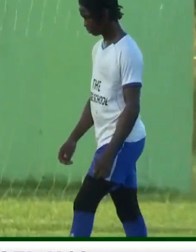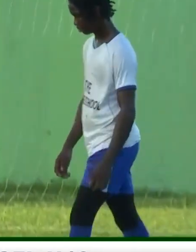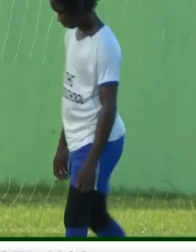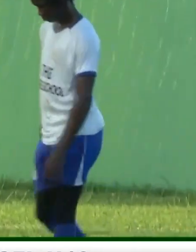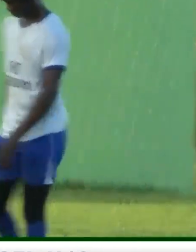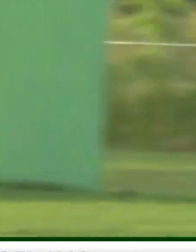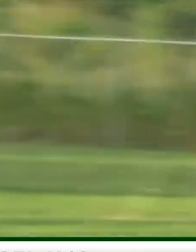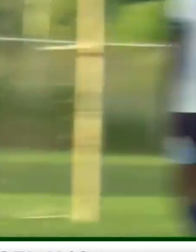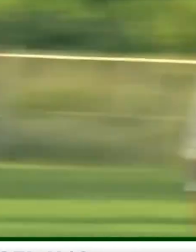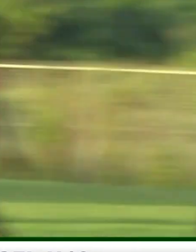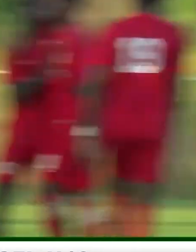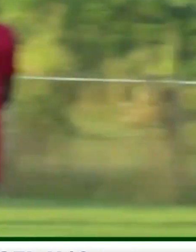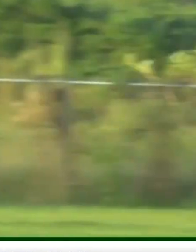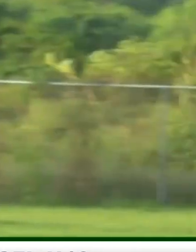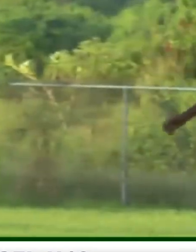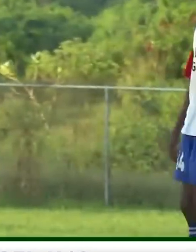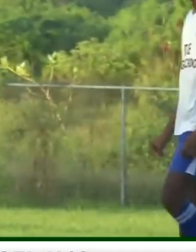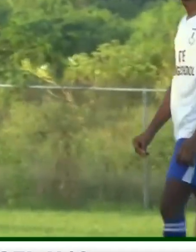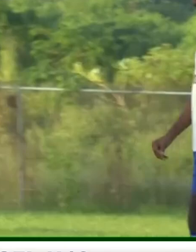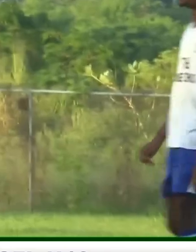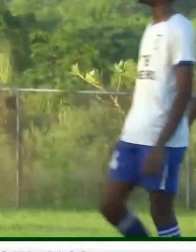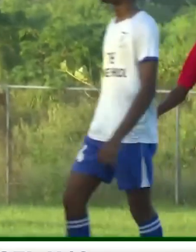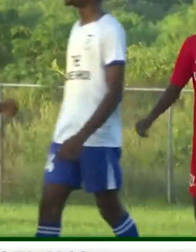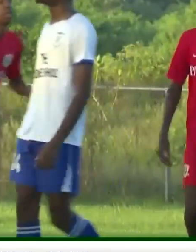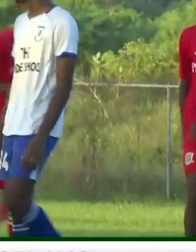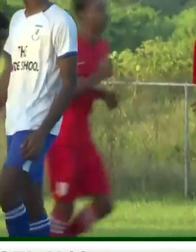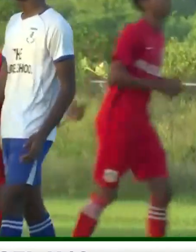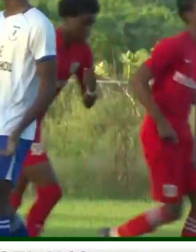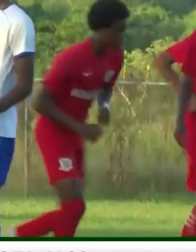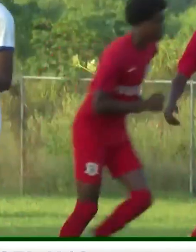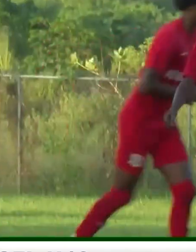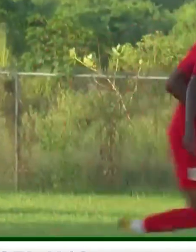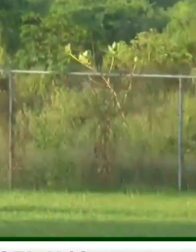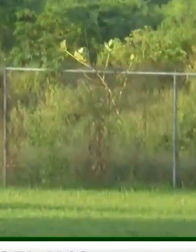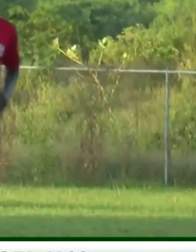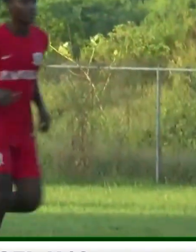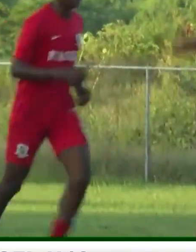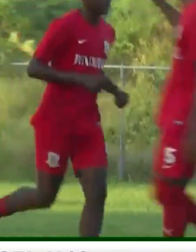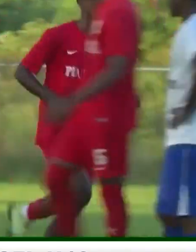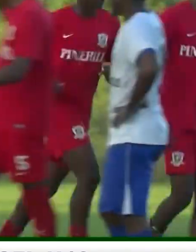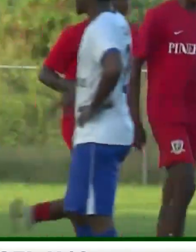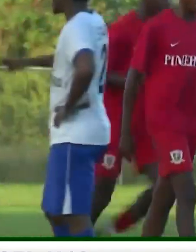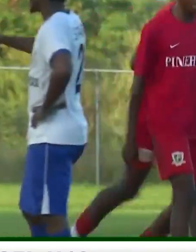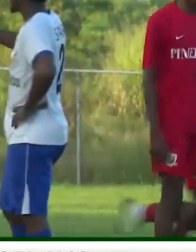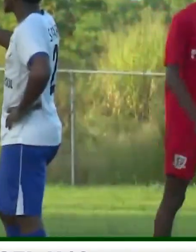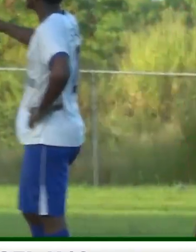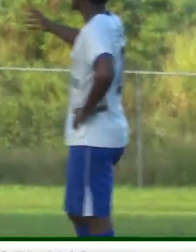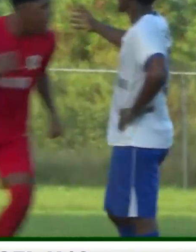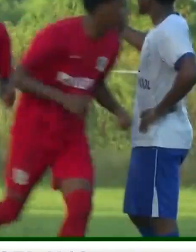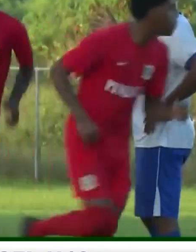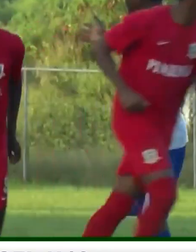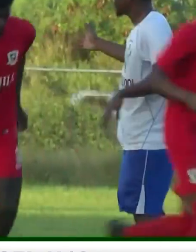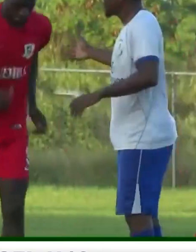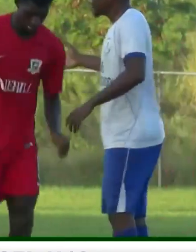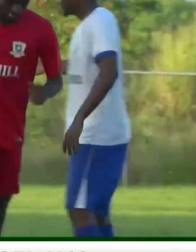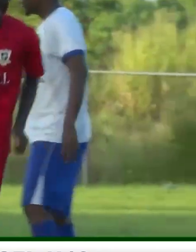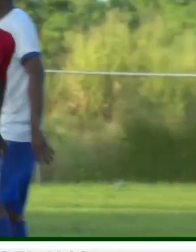to shut the shop. St. Leonard's and the Law School end in a locked score of